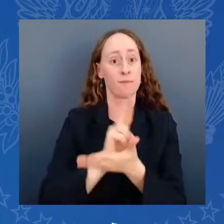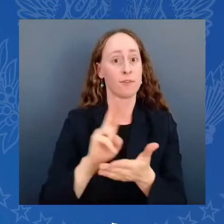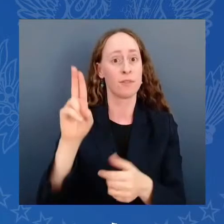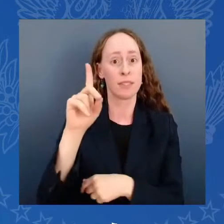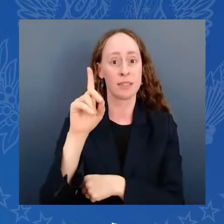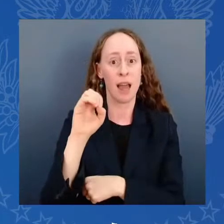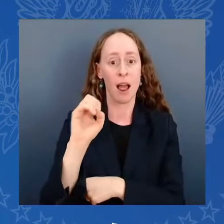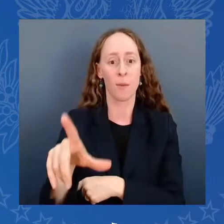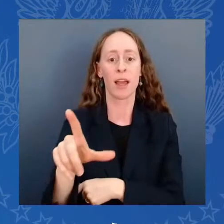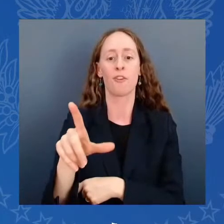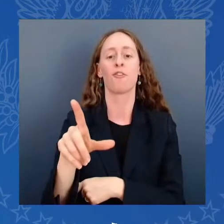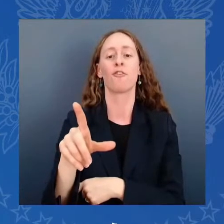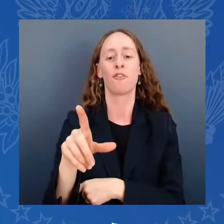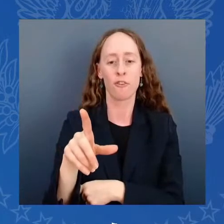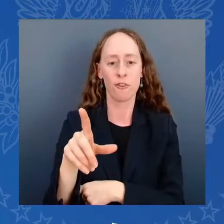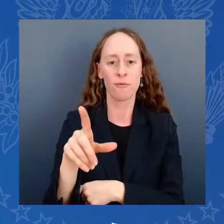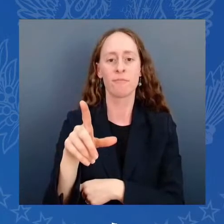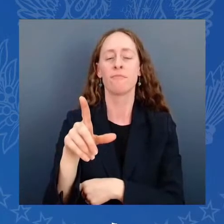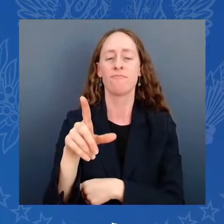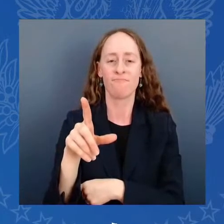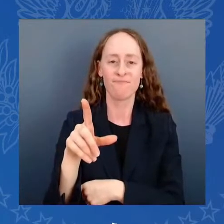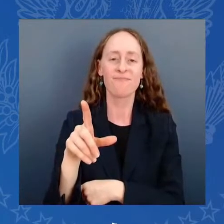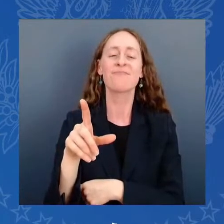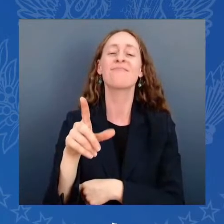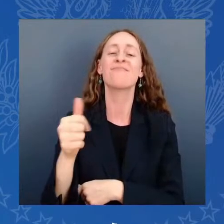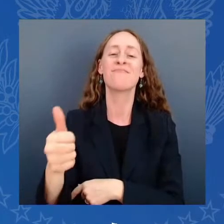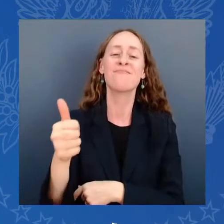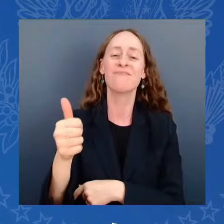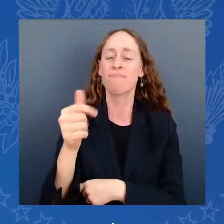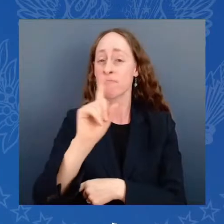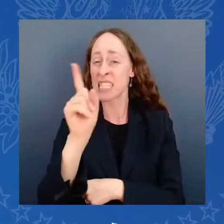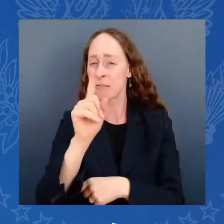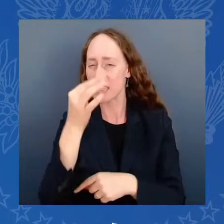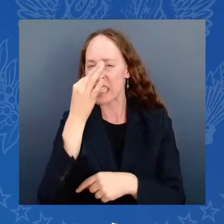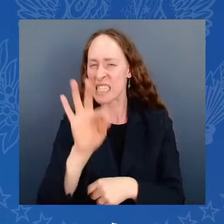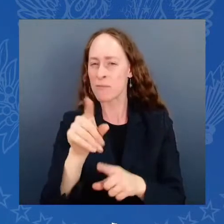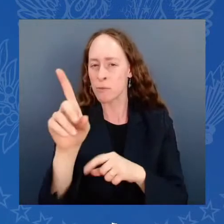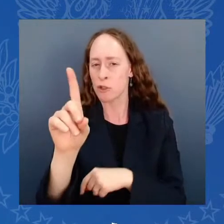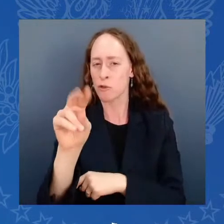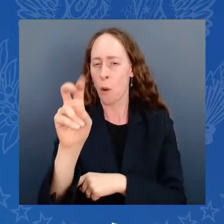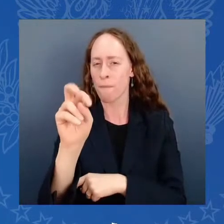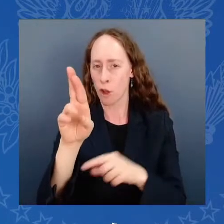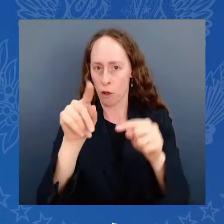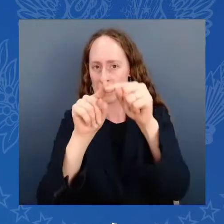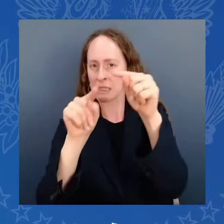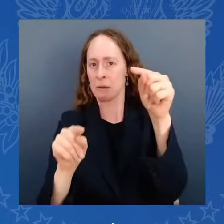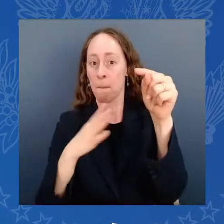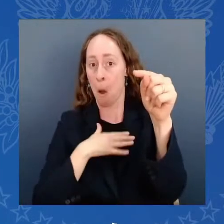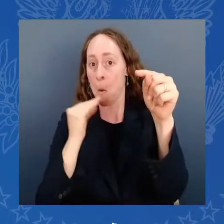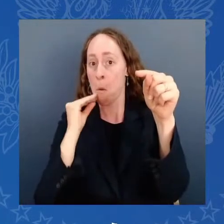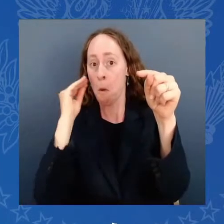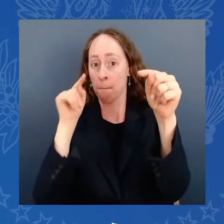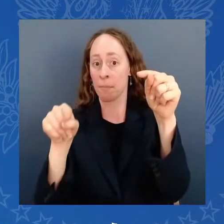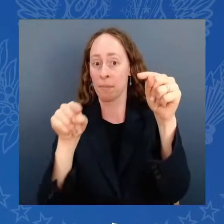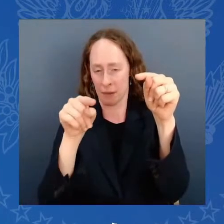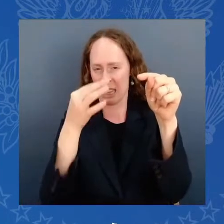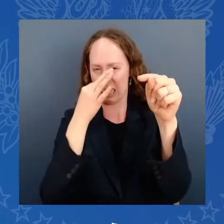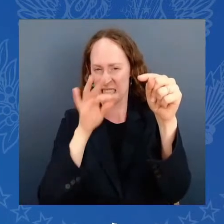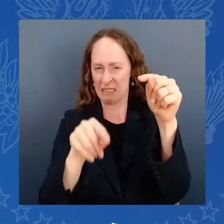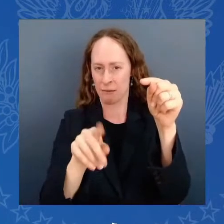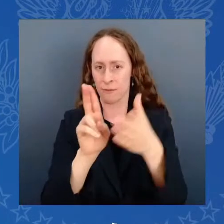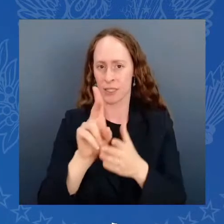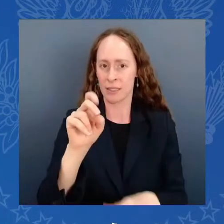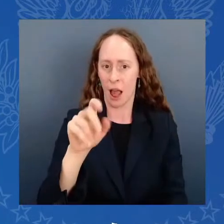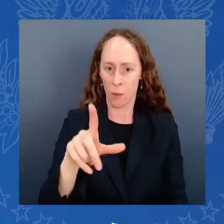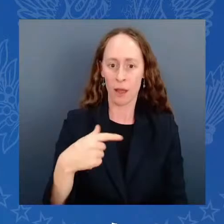home. So I called him, I could stop by and see him. And I said, what do you think I should do? He said, Joe,